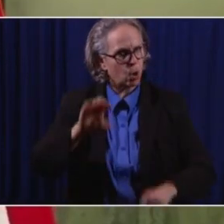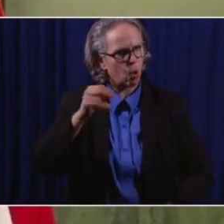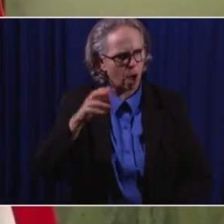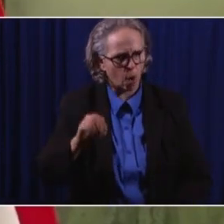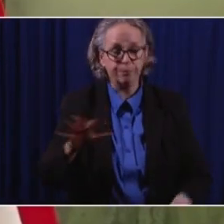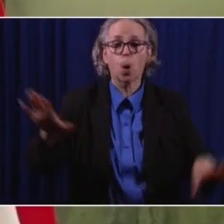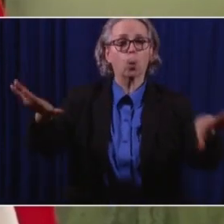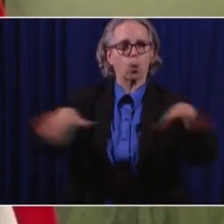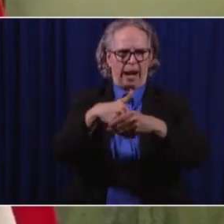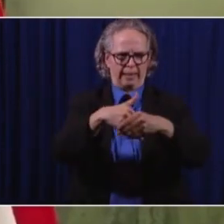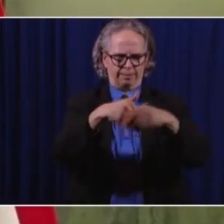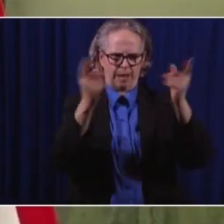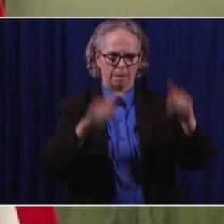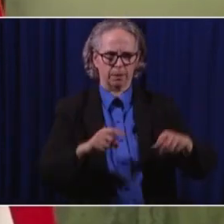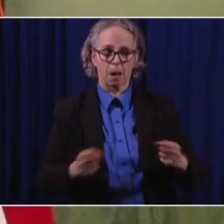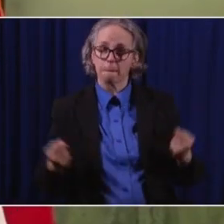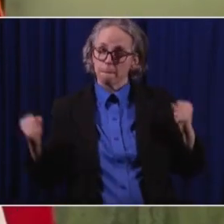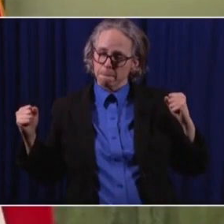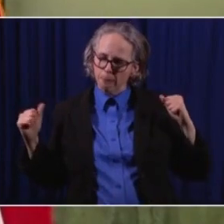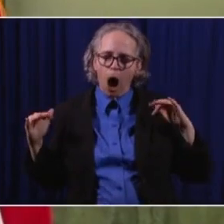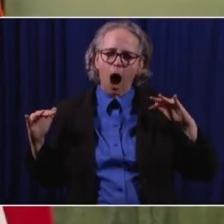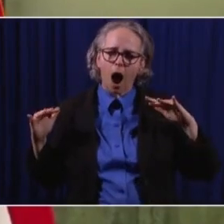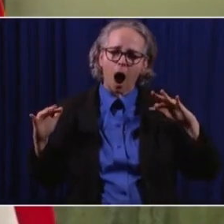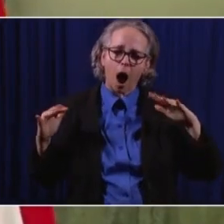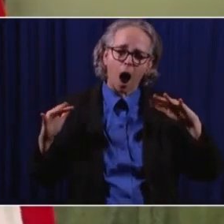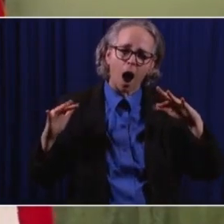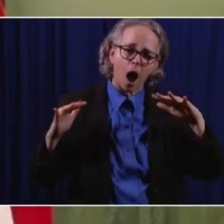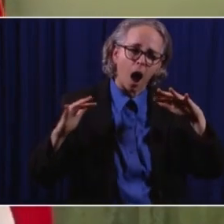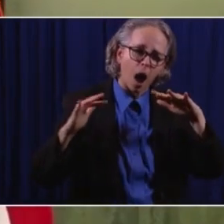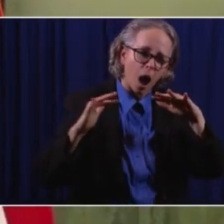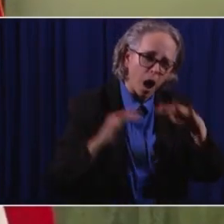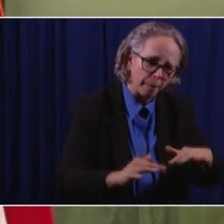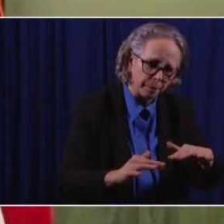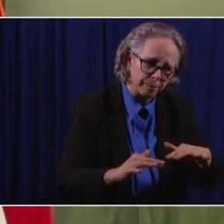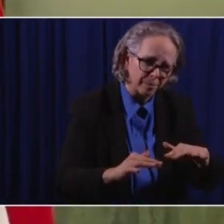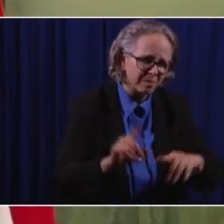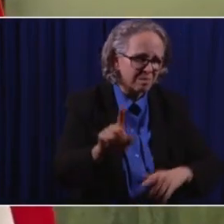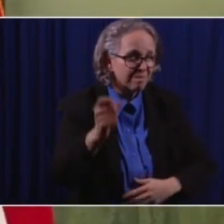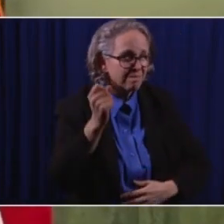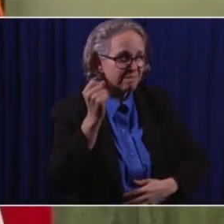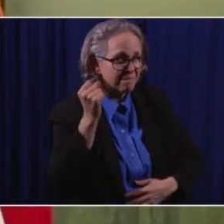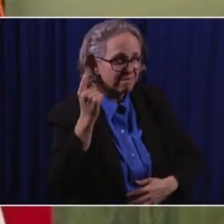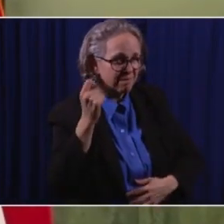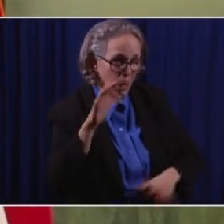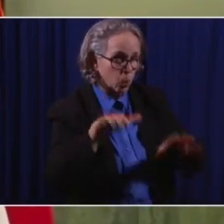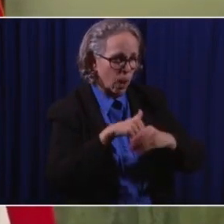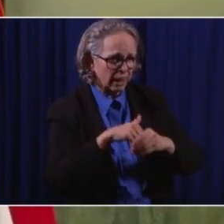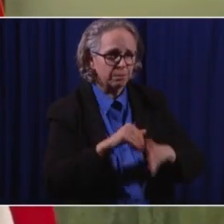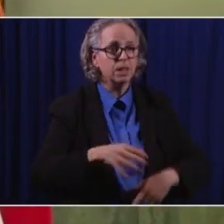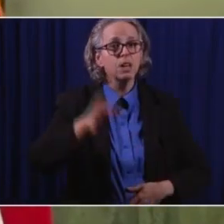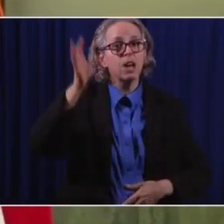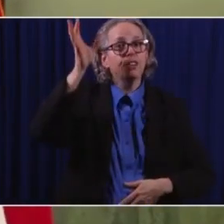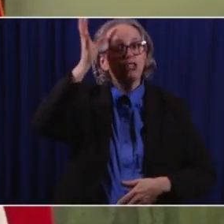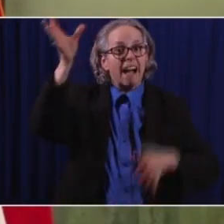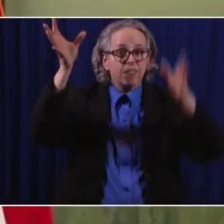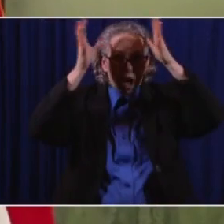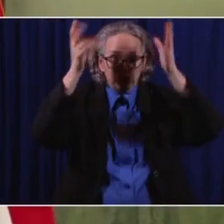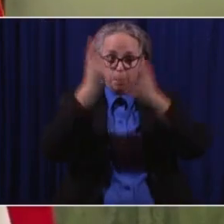A lot of people, and ended up with two of the grandfathers of the